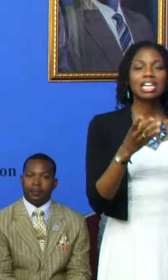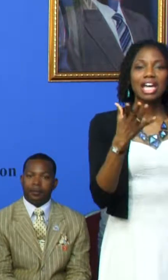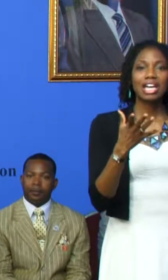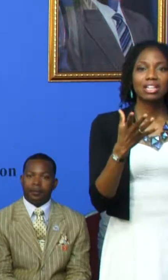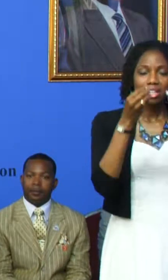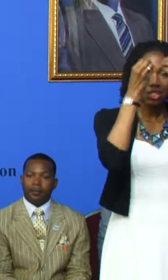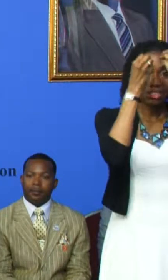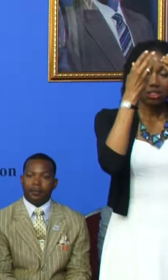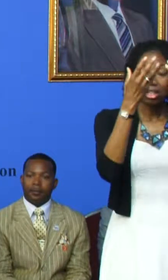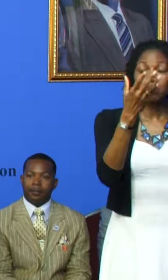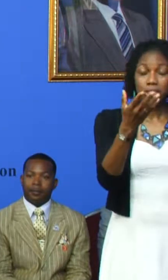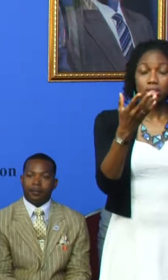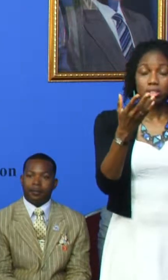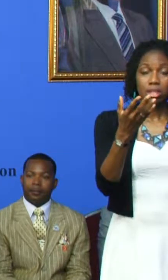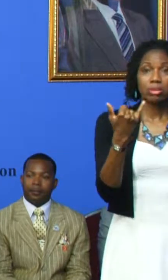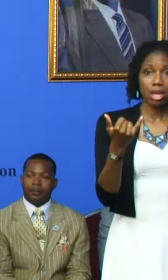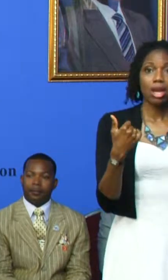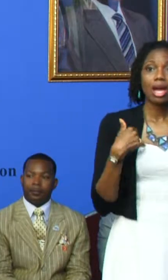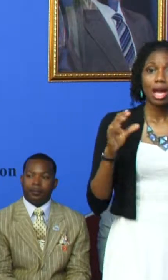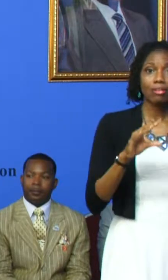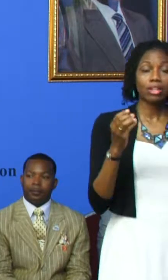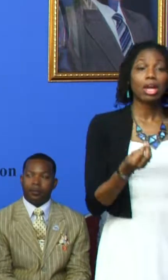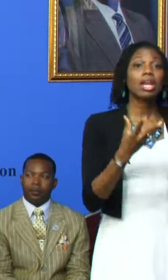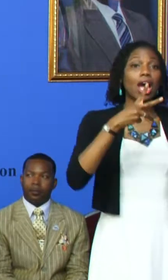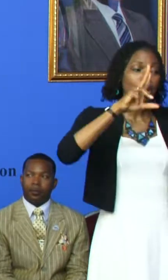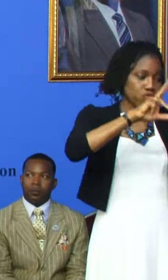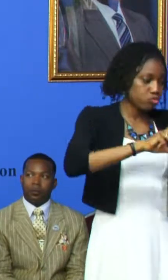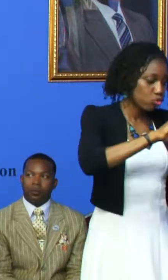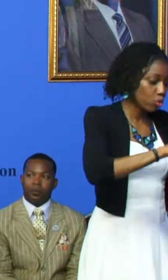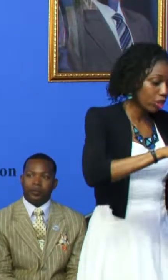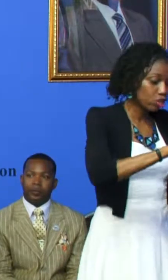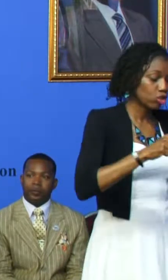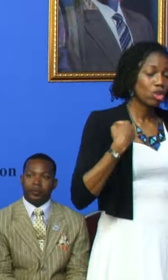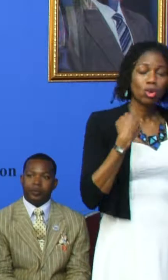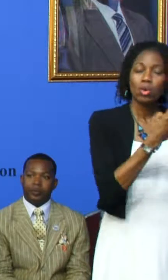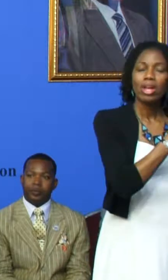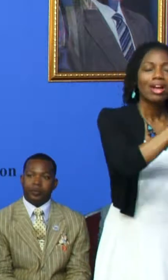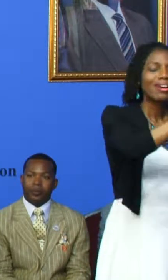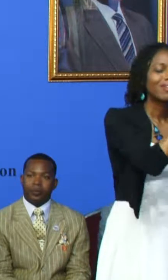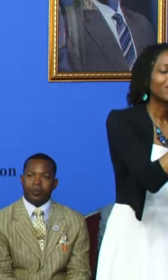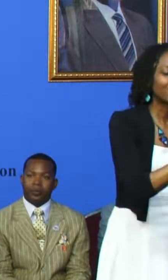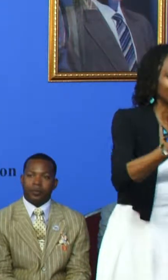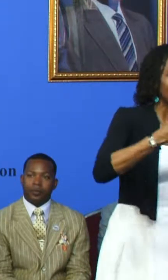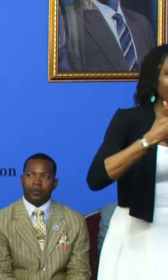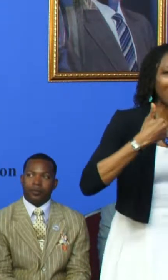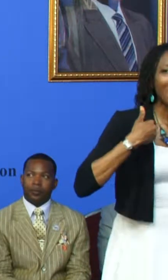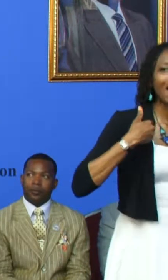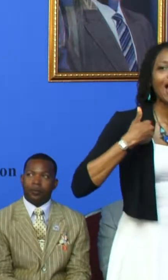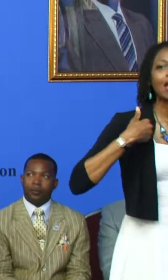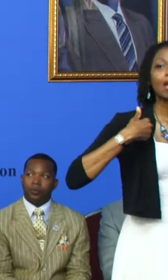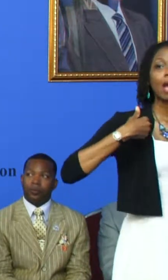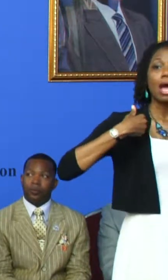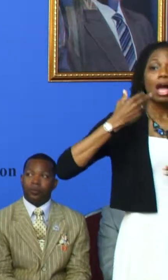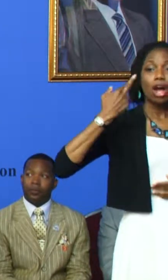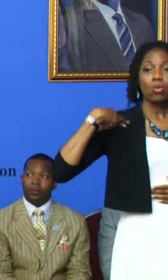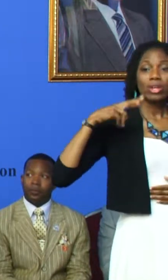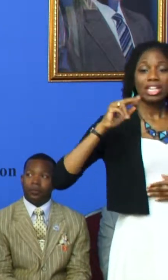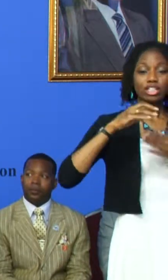have never, I did a lot of research, Johnny Green, we have never had a minister's march.